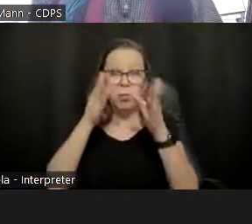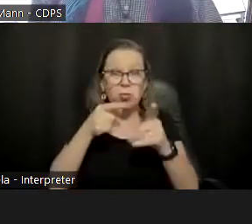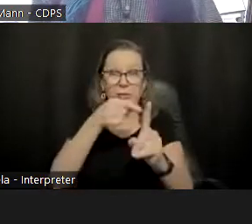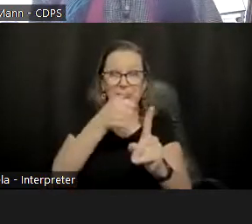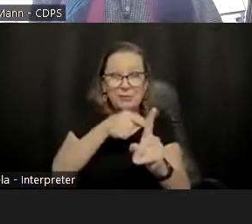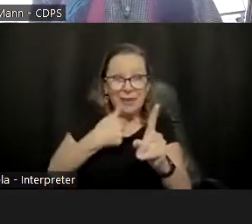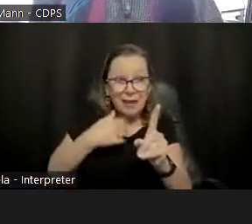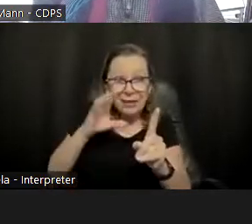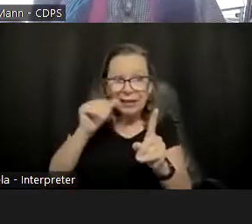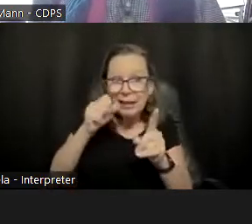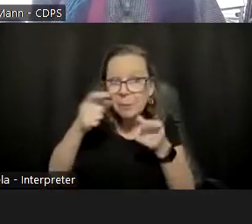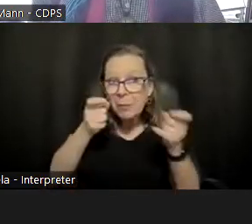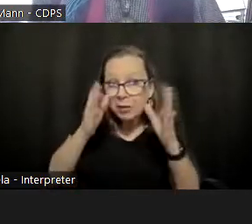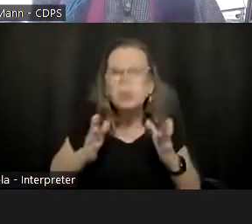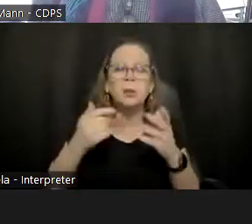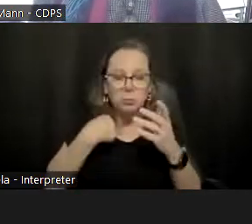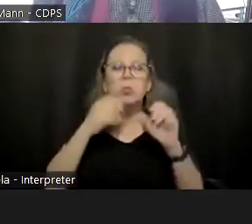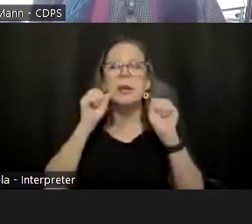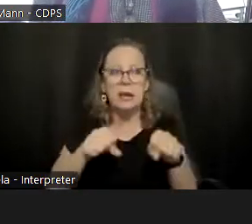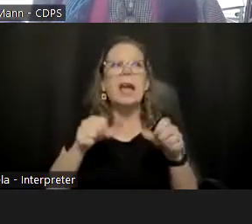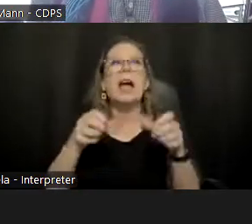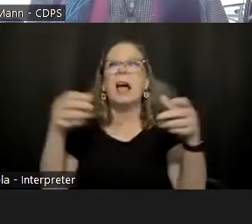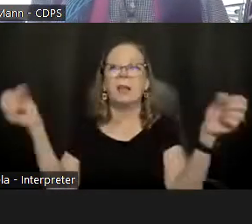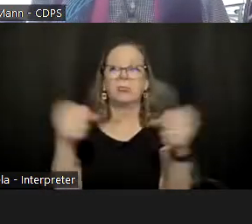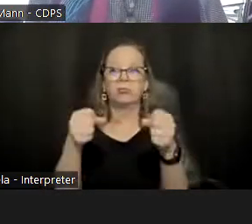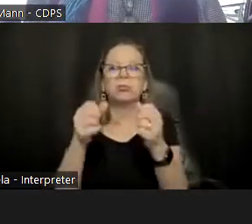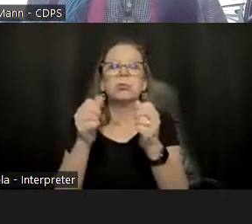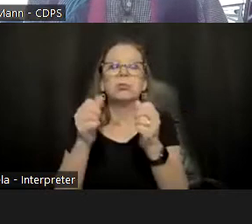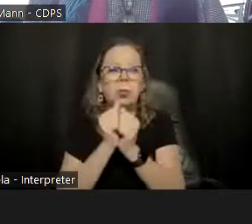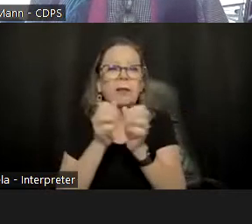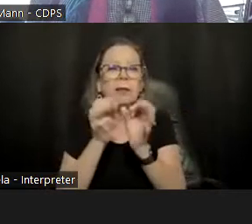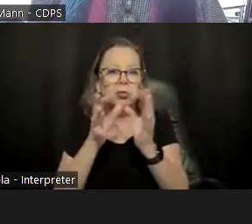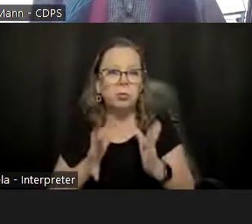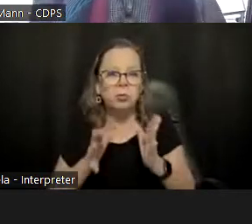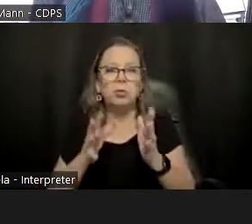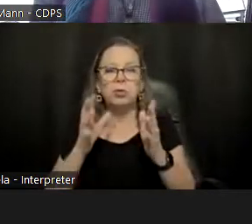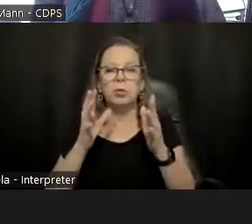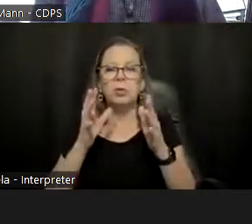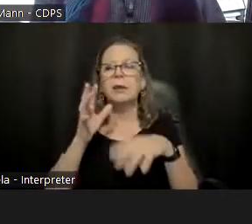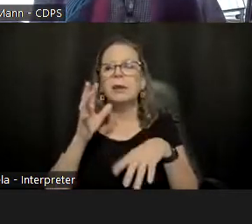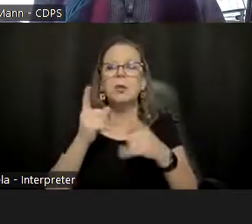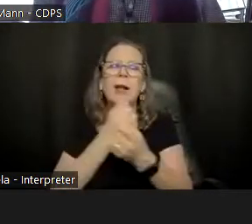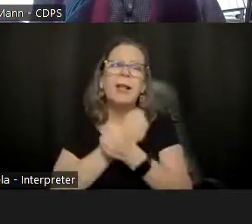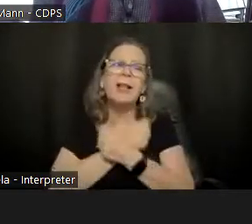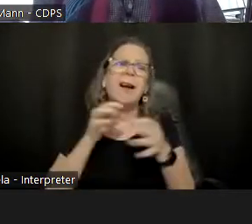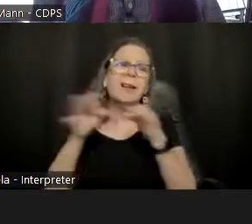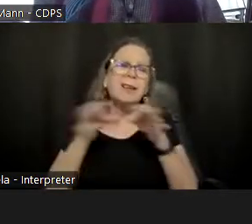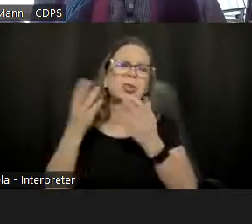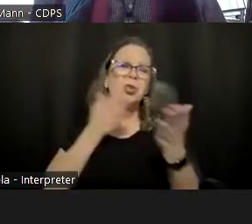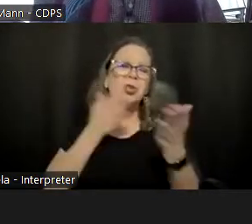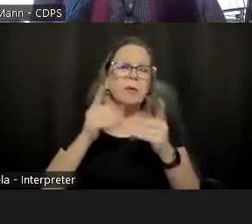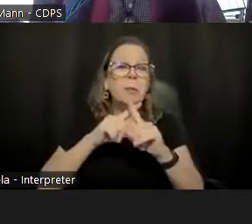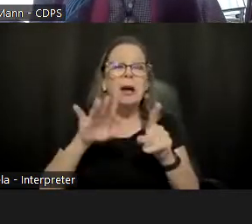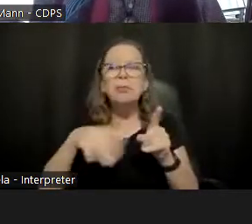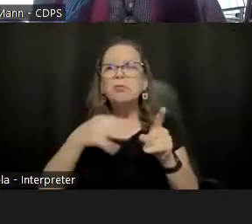case manager, we can also connect them to that translation service. So I love talking about these resources, but if you have any questions, feel free to